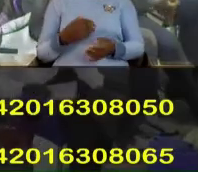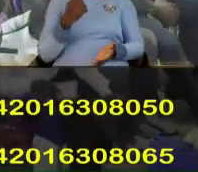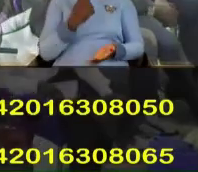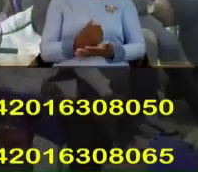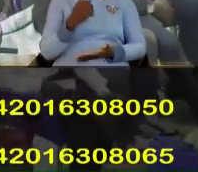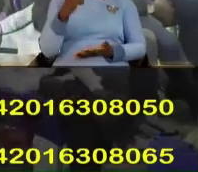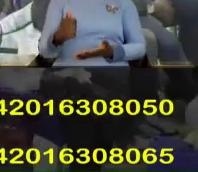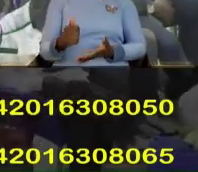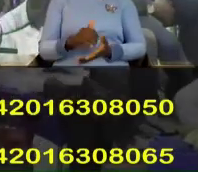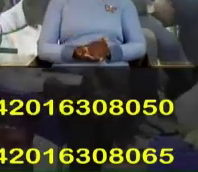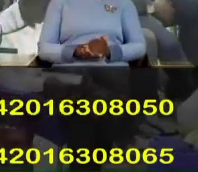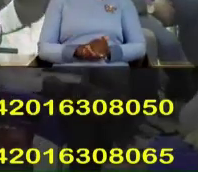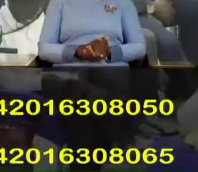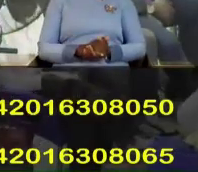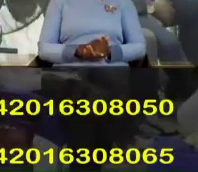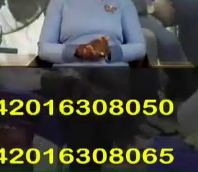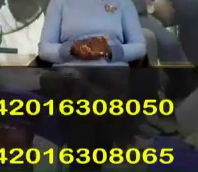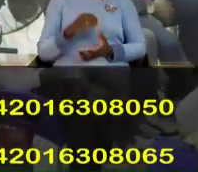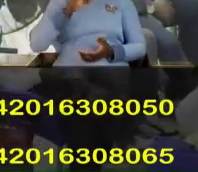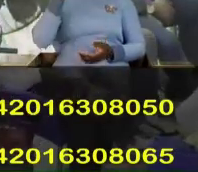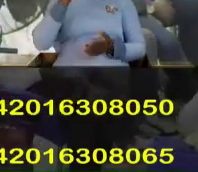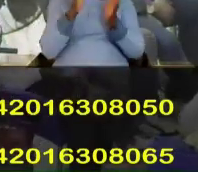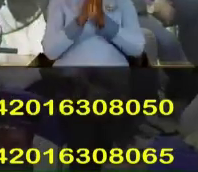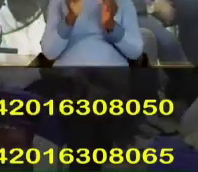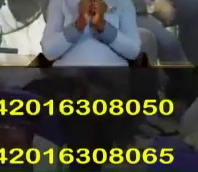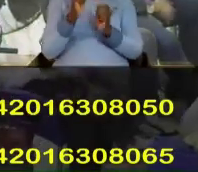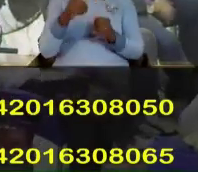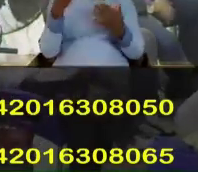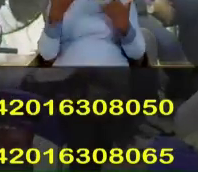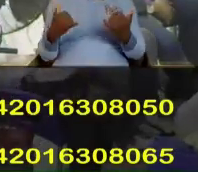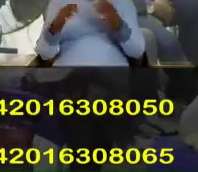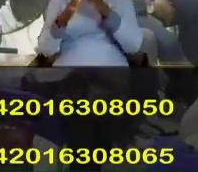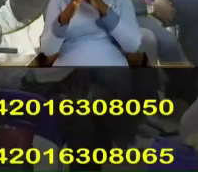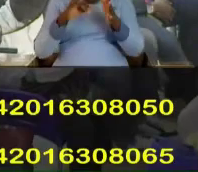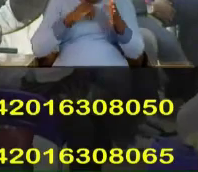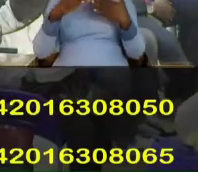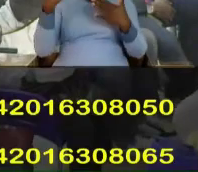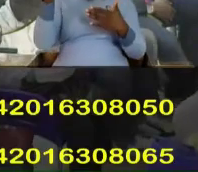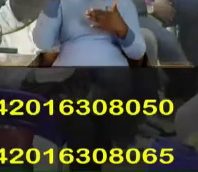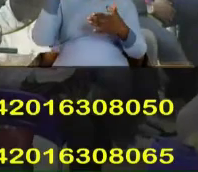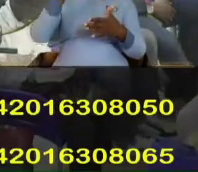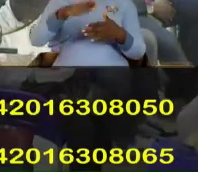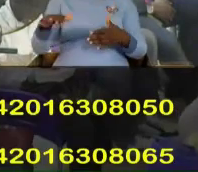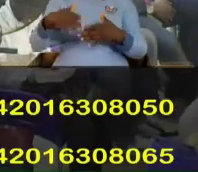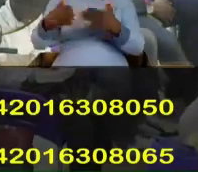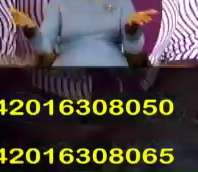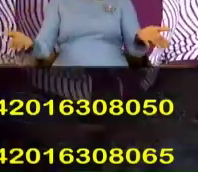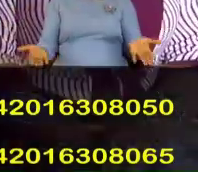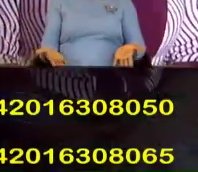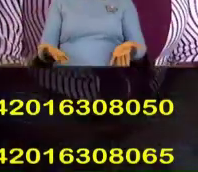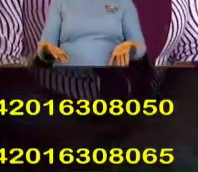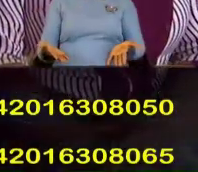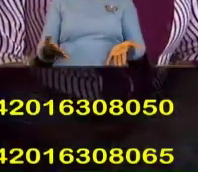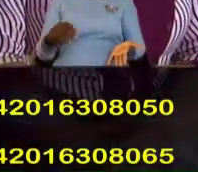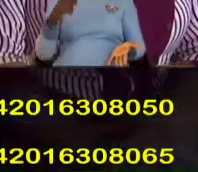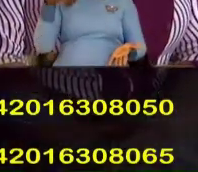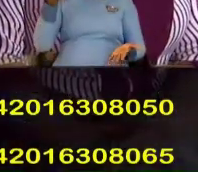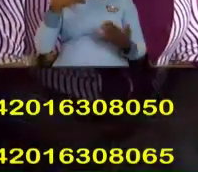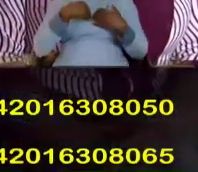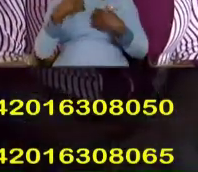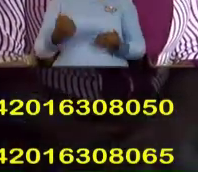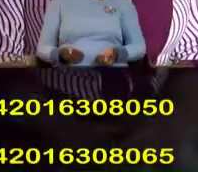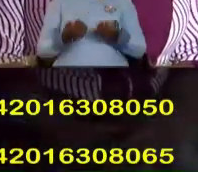Amen. I'm going to pray with you now. Father, I thank you for your children here. I've surrendered their lives to